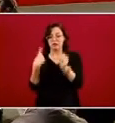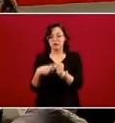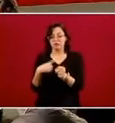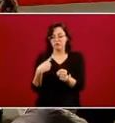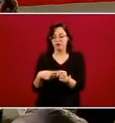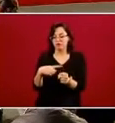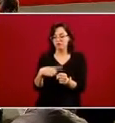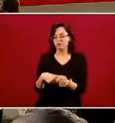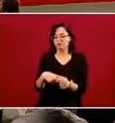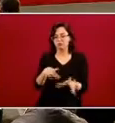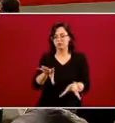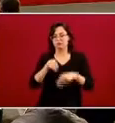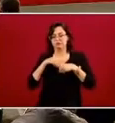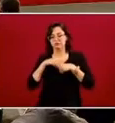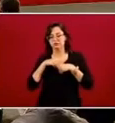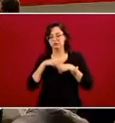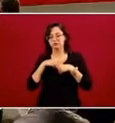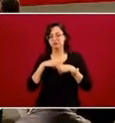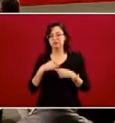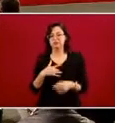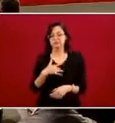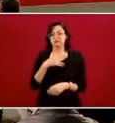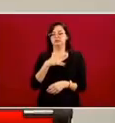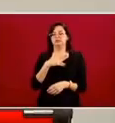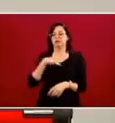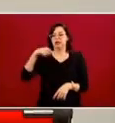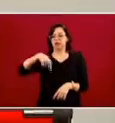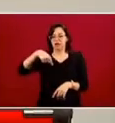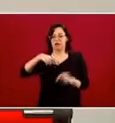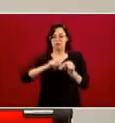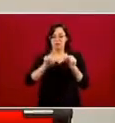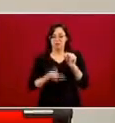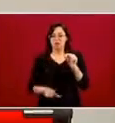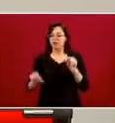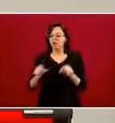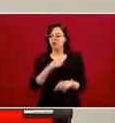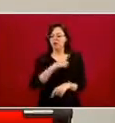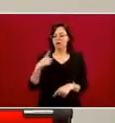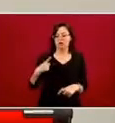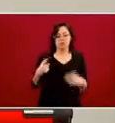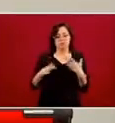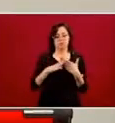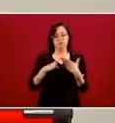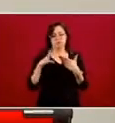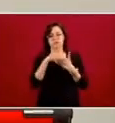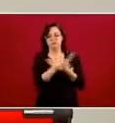data about medical professionals that have been infected should